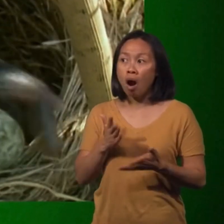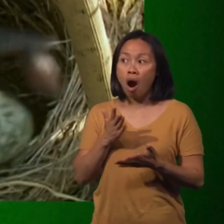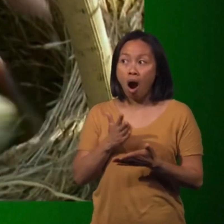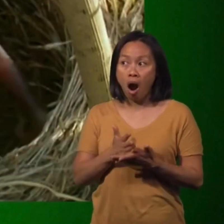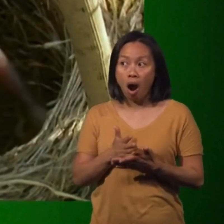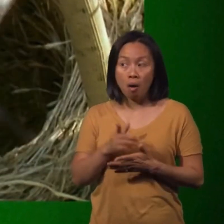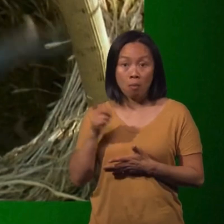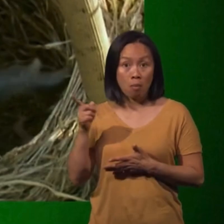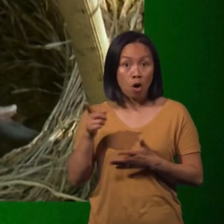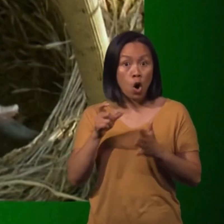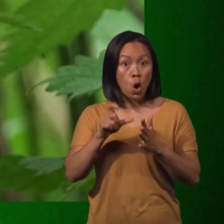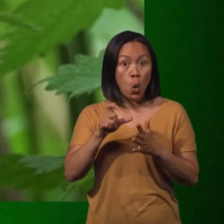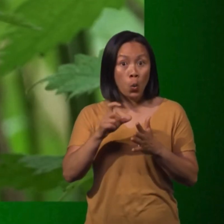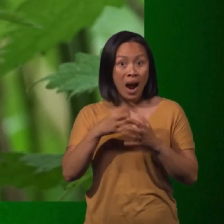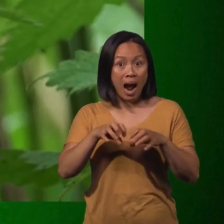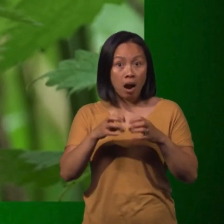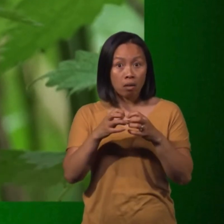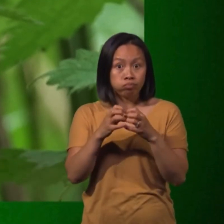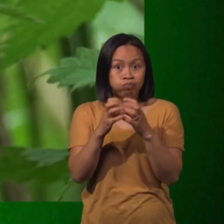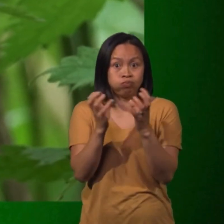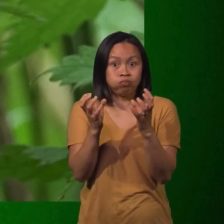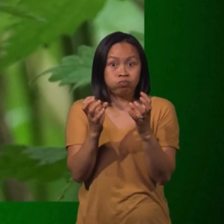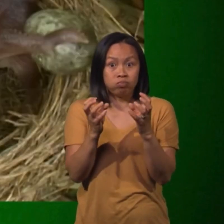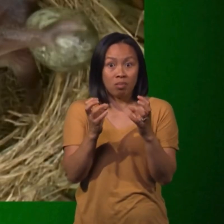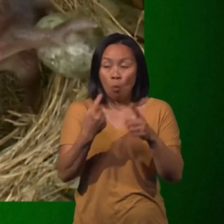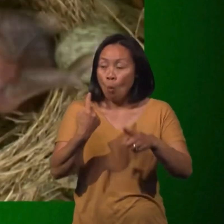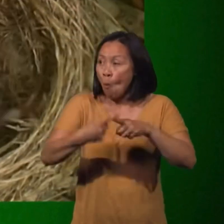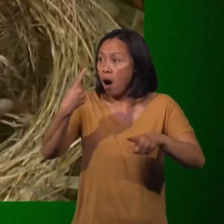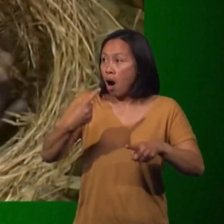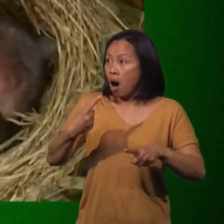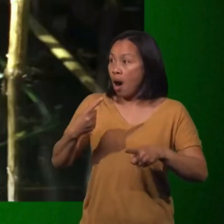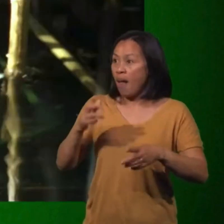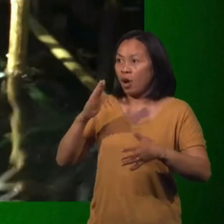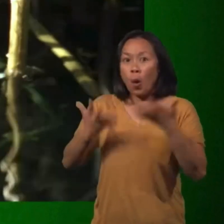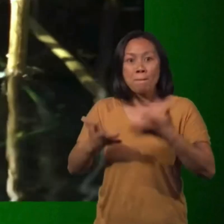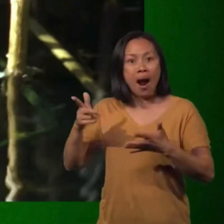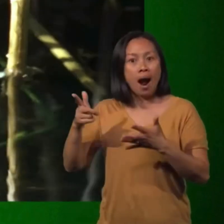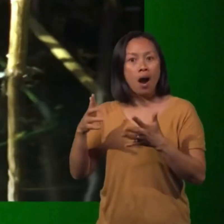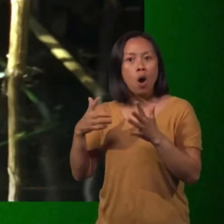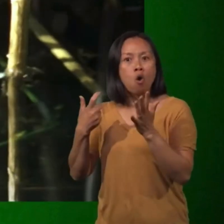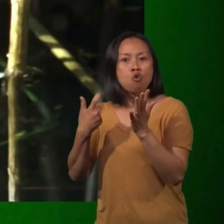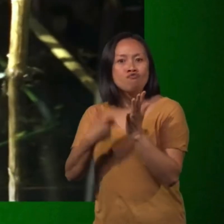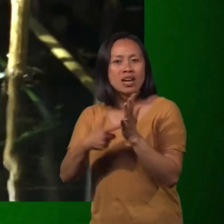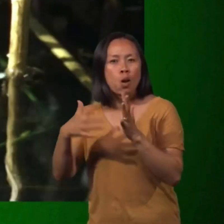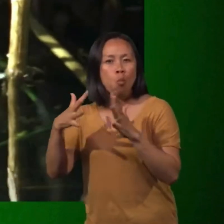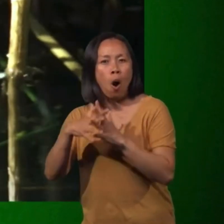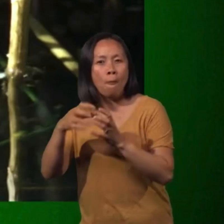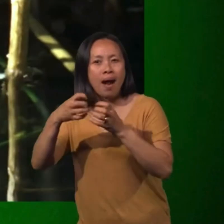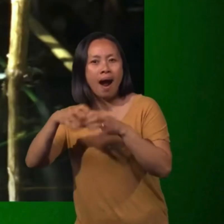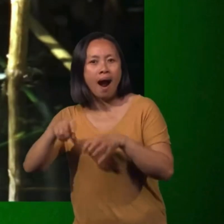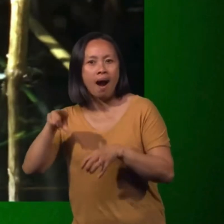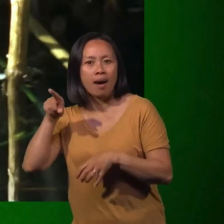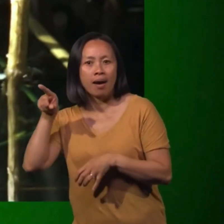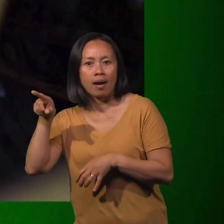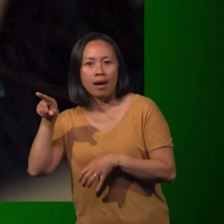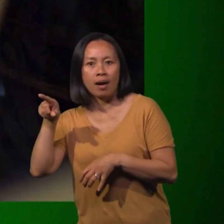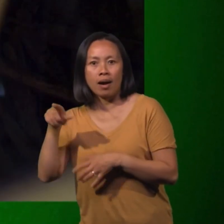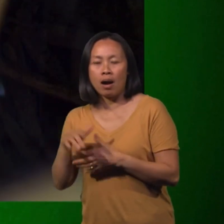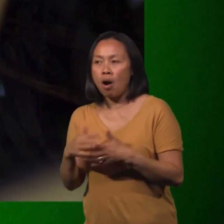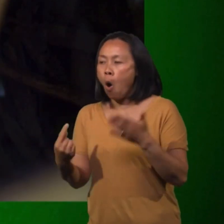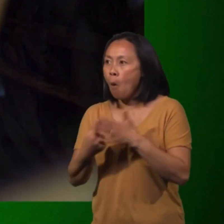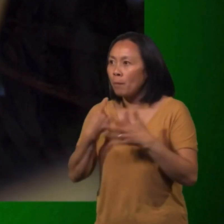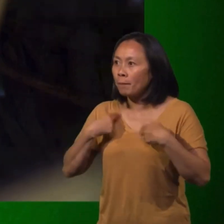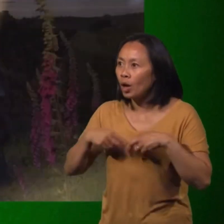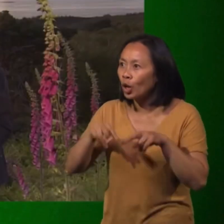mentioned, the cuckoo's egg actually hatches much more quickly than the reed warbler's egg. and therefore it has the opportunity to use